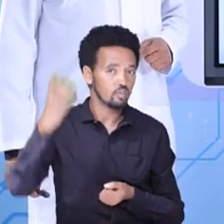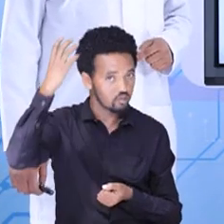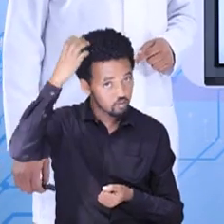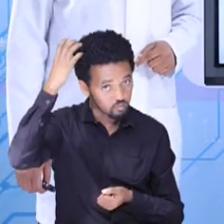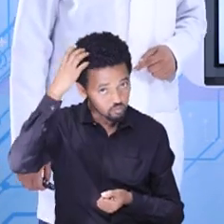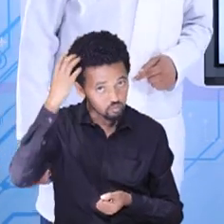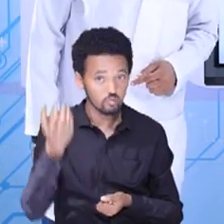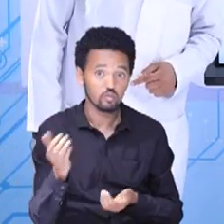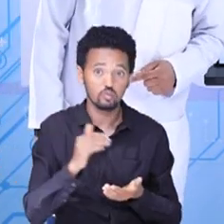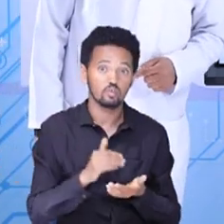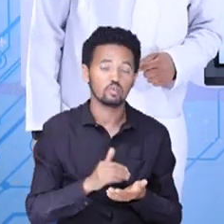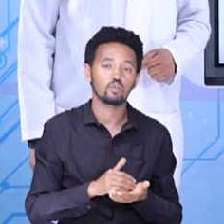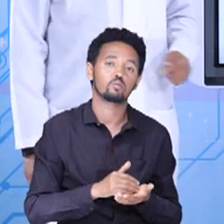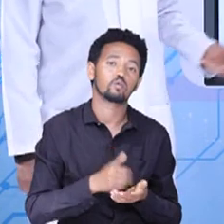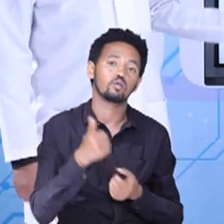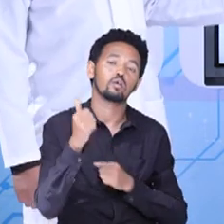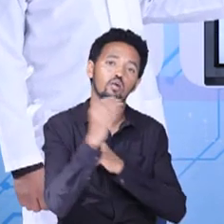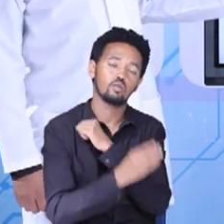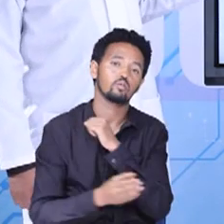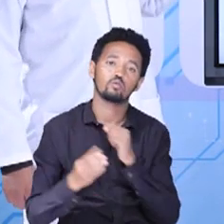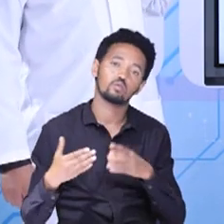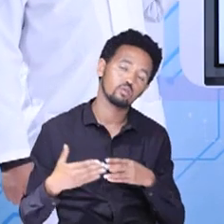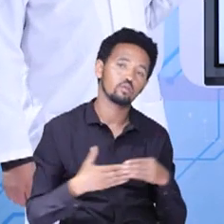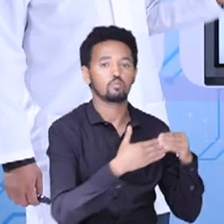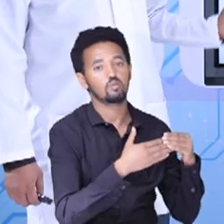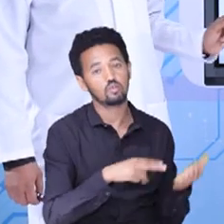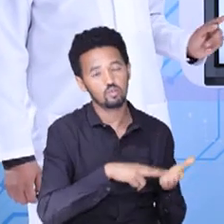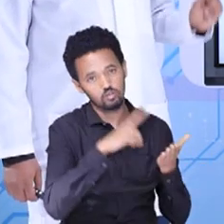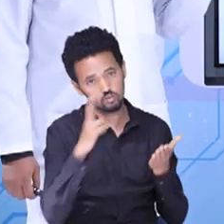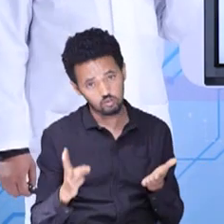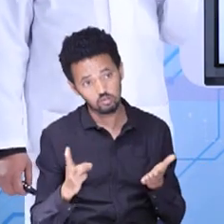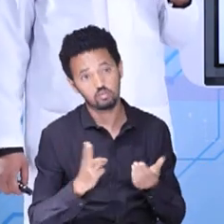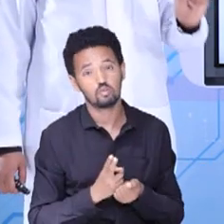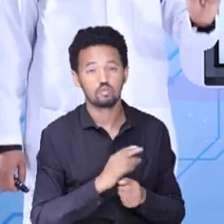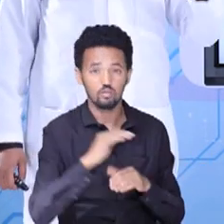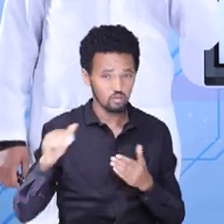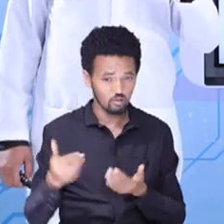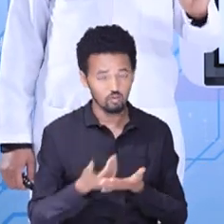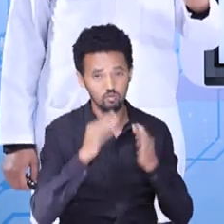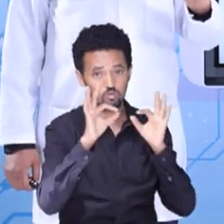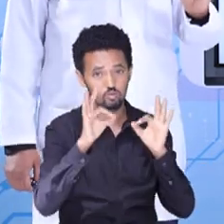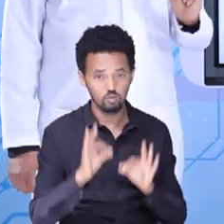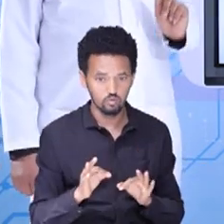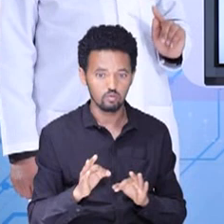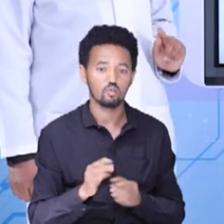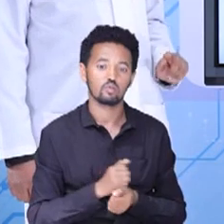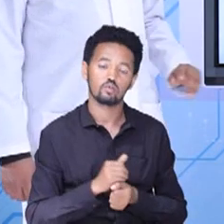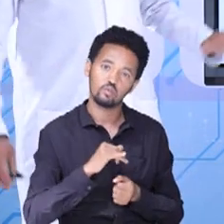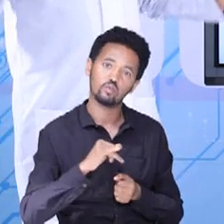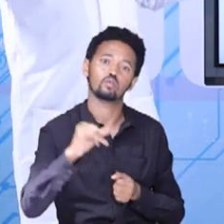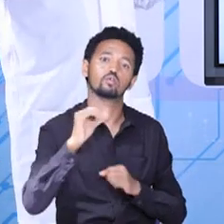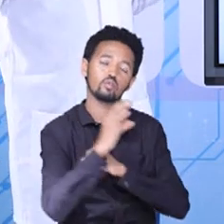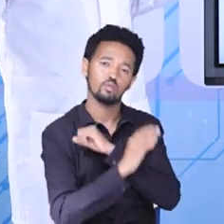and demonstration in the country. Third, repression of all forms of protest in the